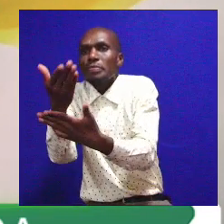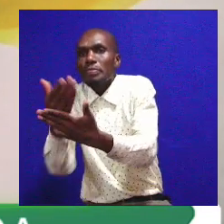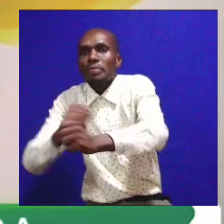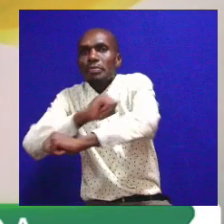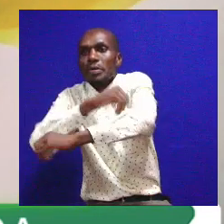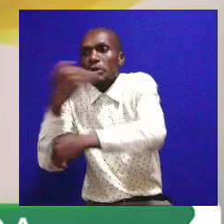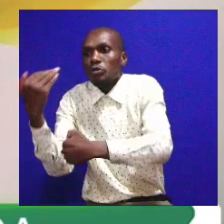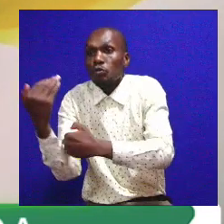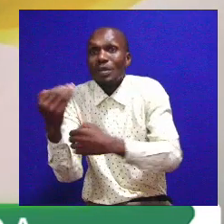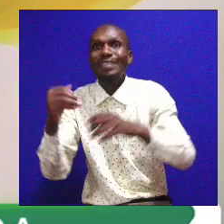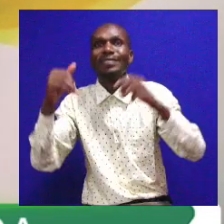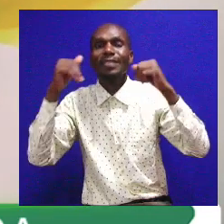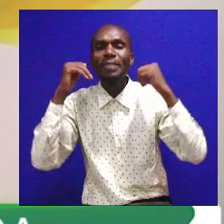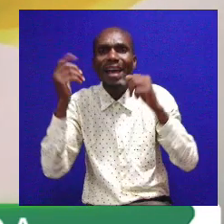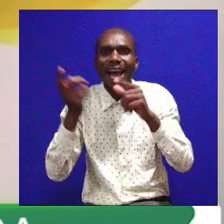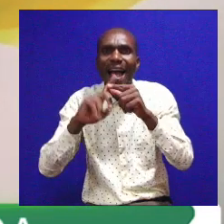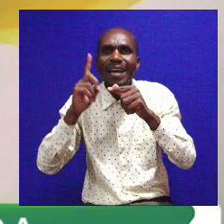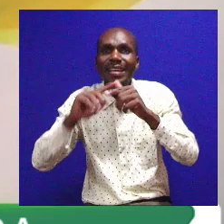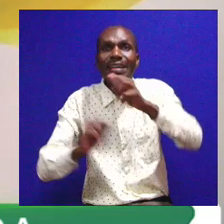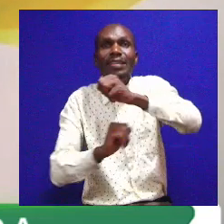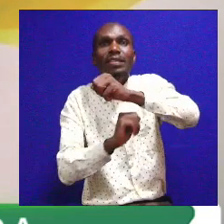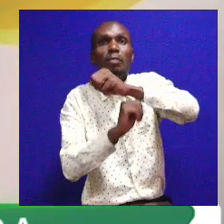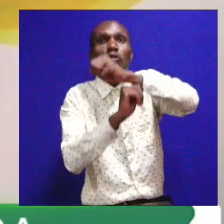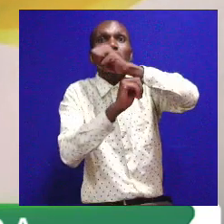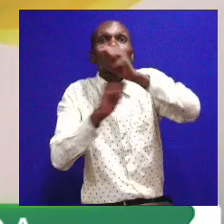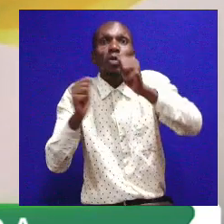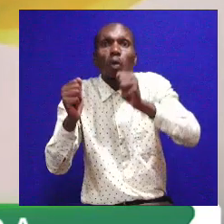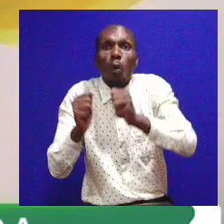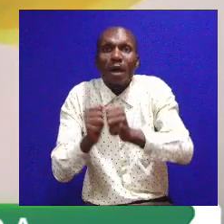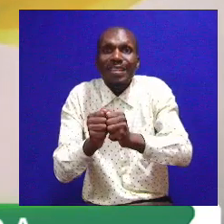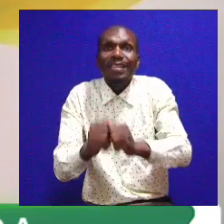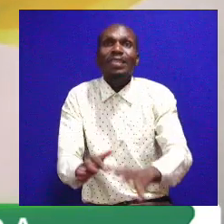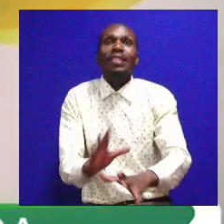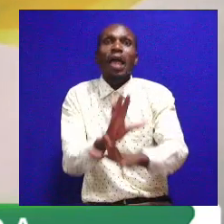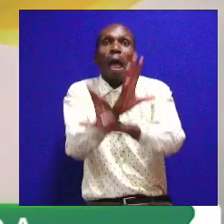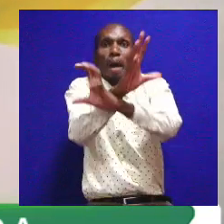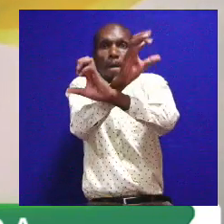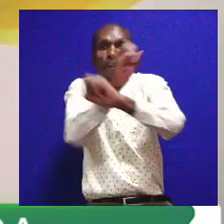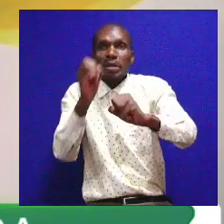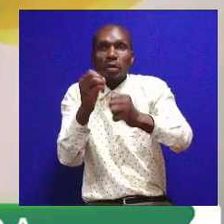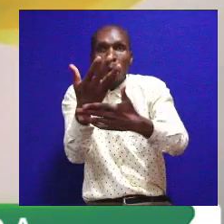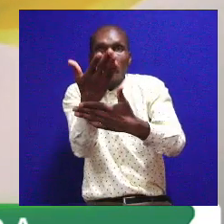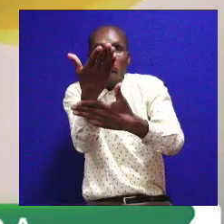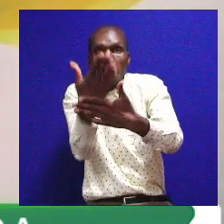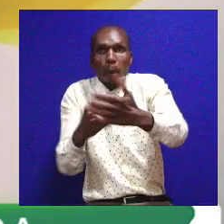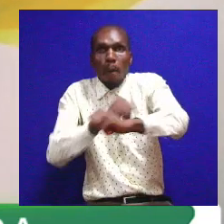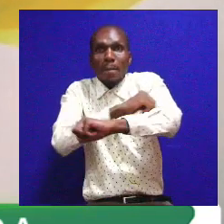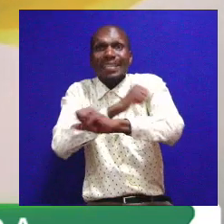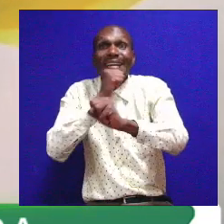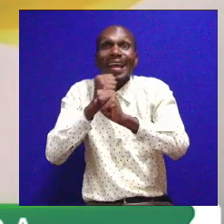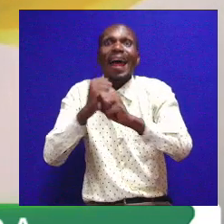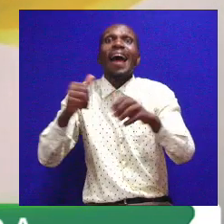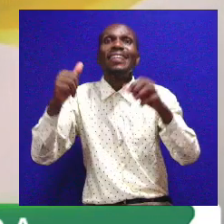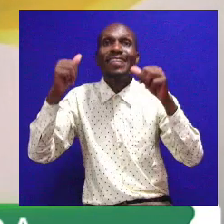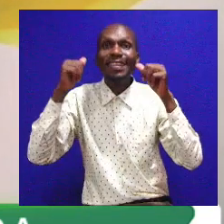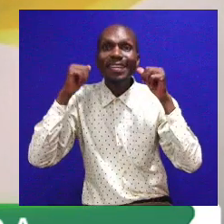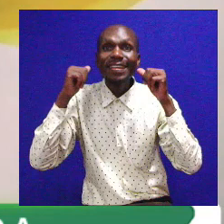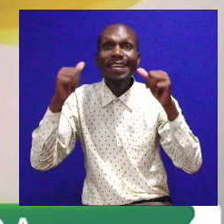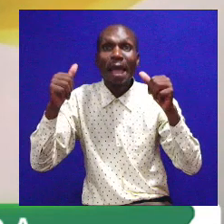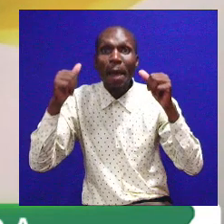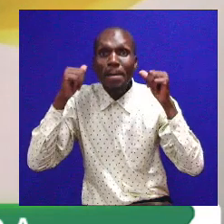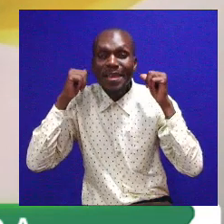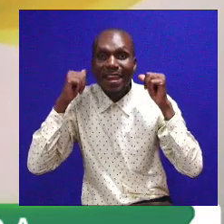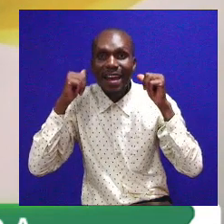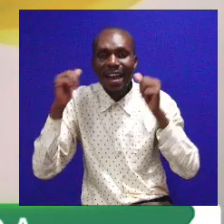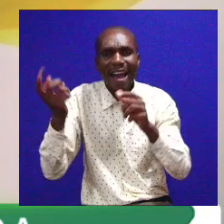Nyamira oyubo na olengete gusiro numura iwenso se presidential basari niko kolekana ase county yu ananase bunge ya West